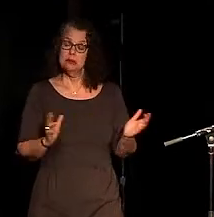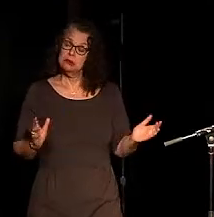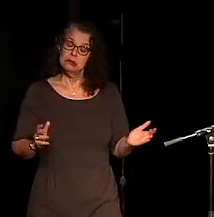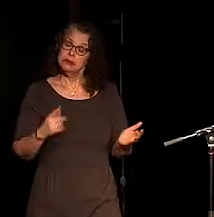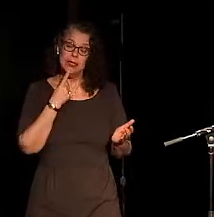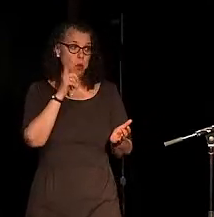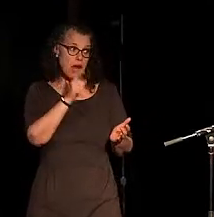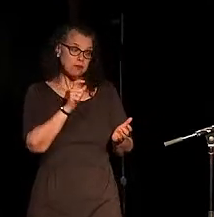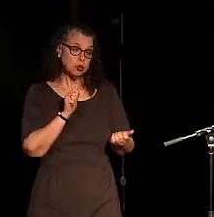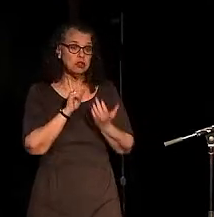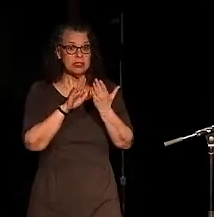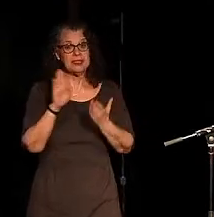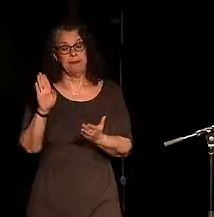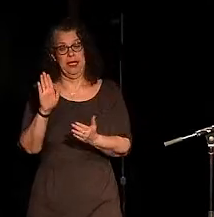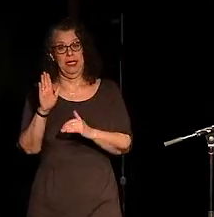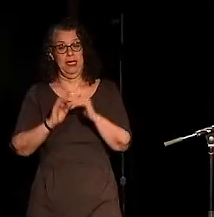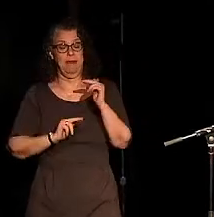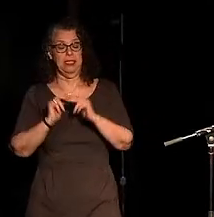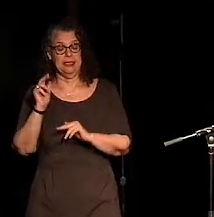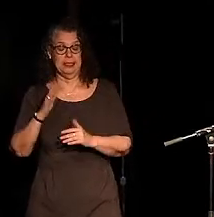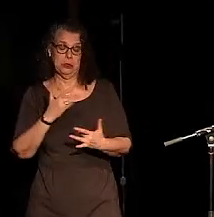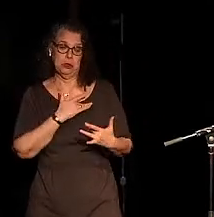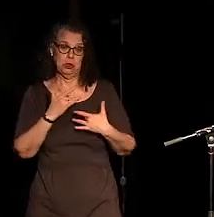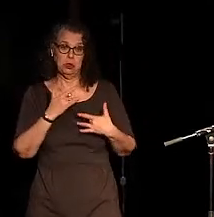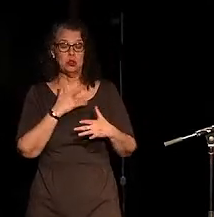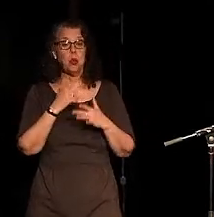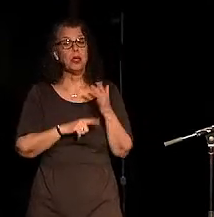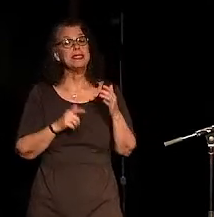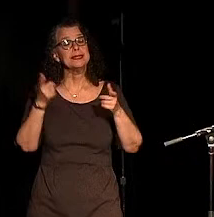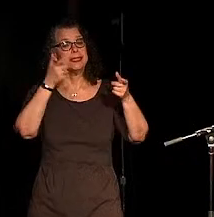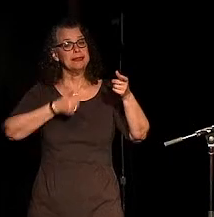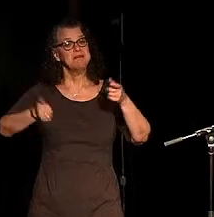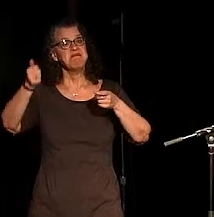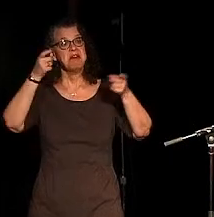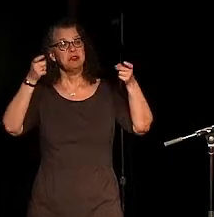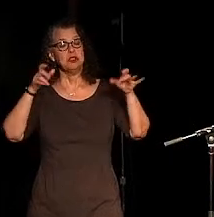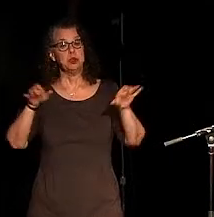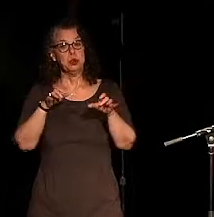concerns. So what is the administration doing to improve conditions in the B building?